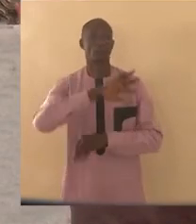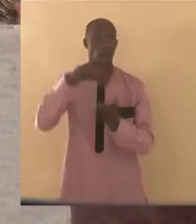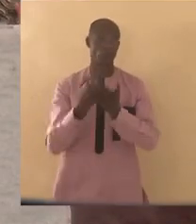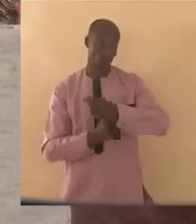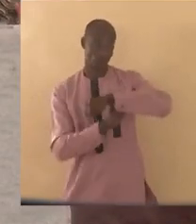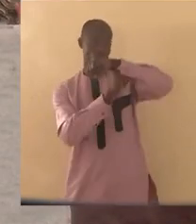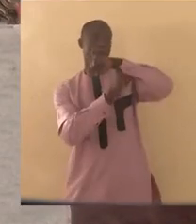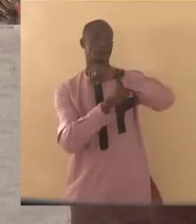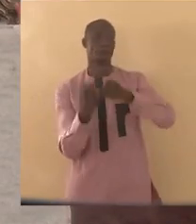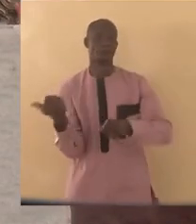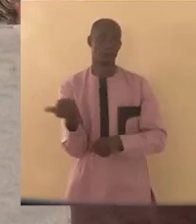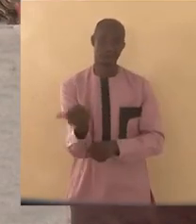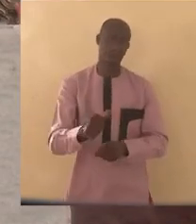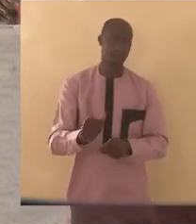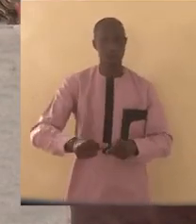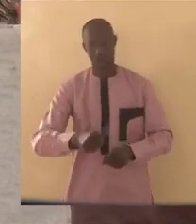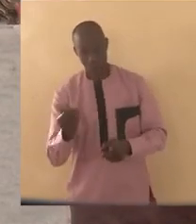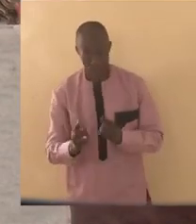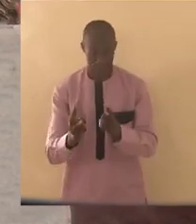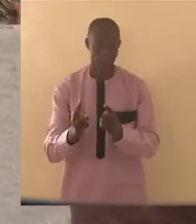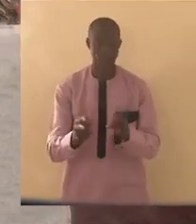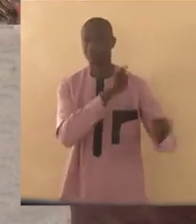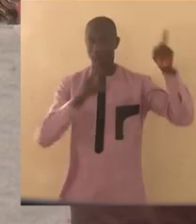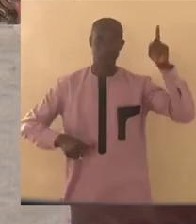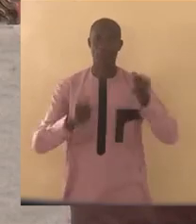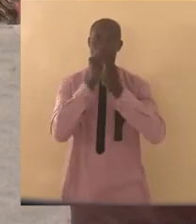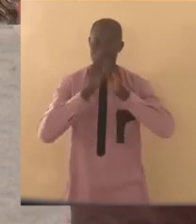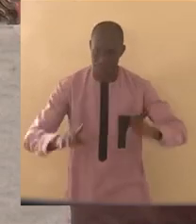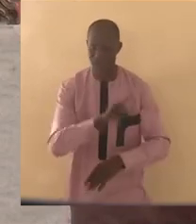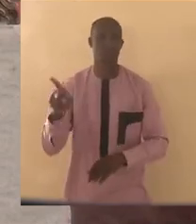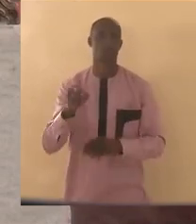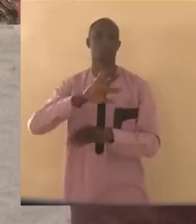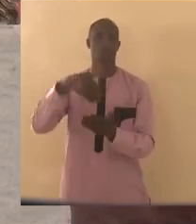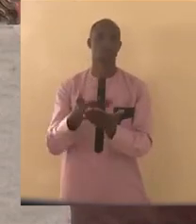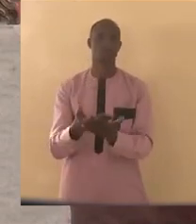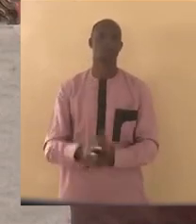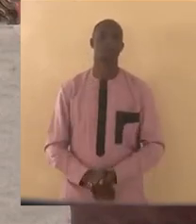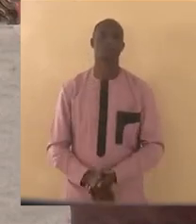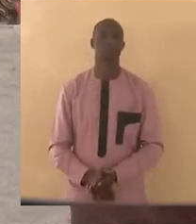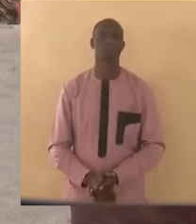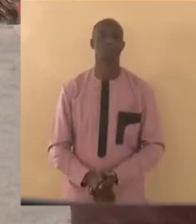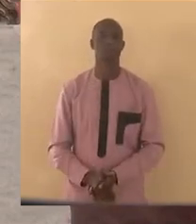have supported us in any other way. May the Lord bless you all.